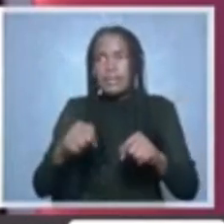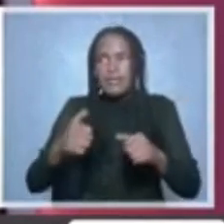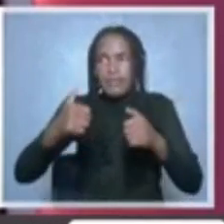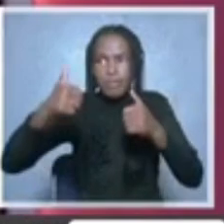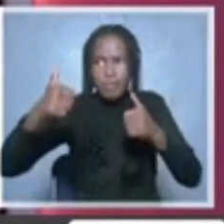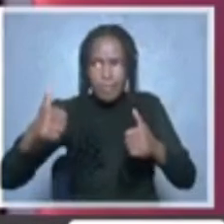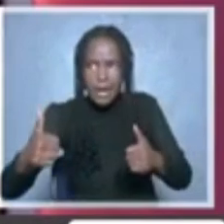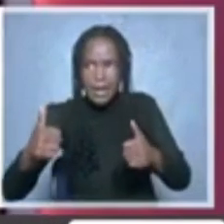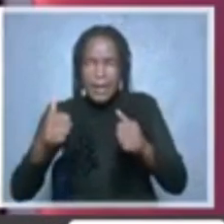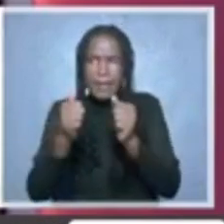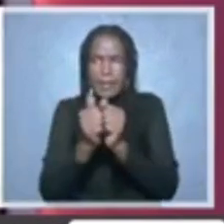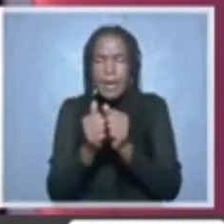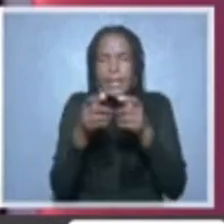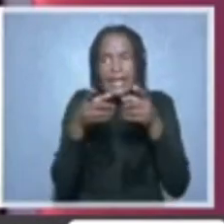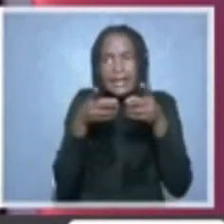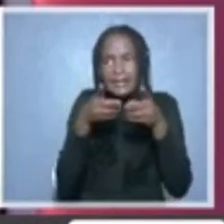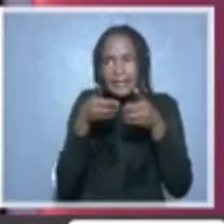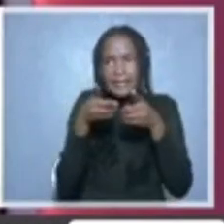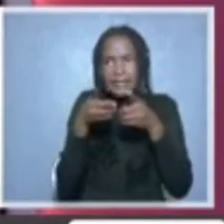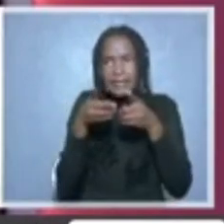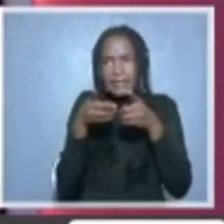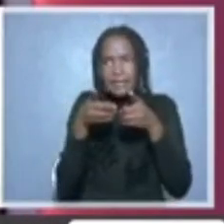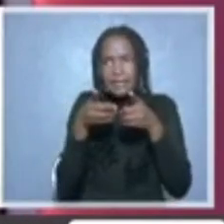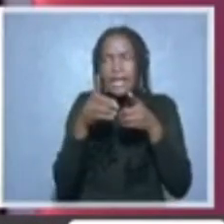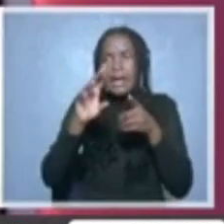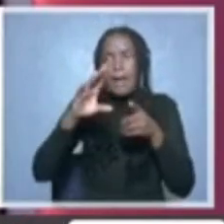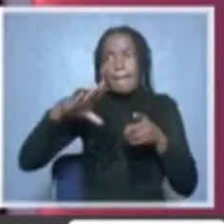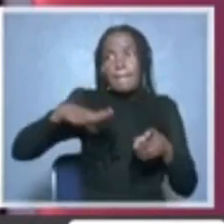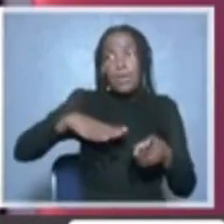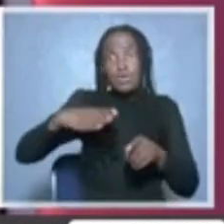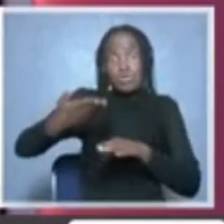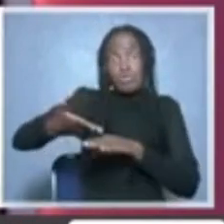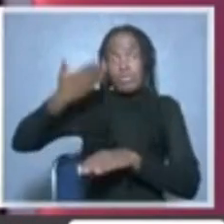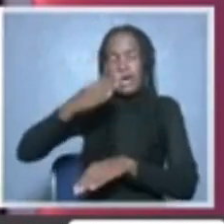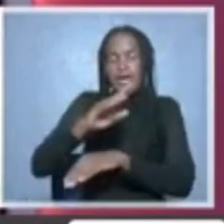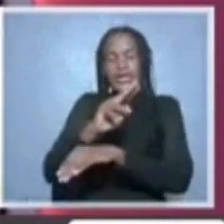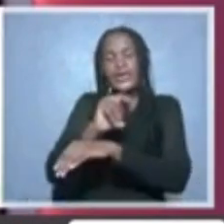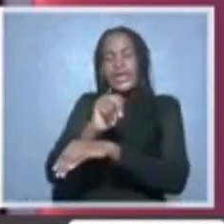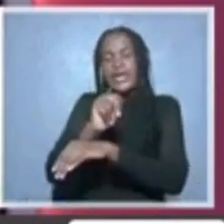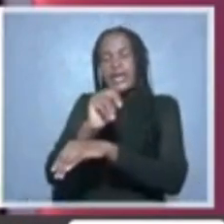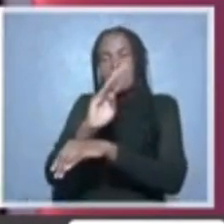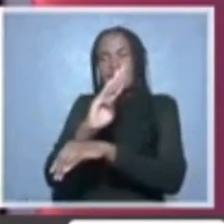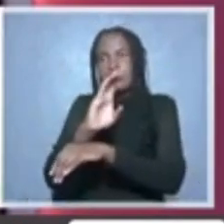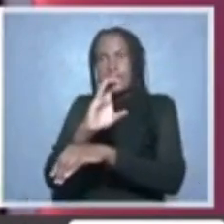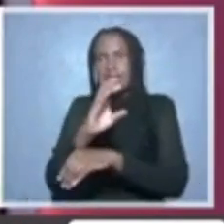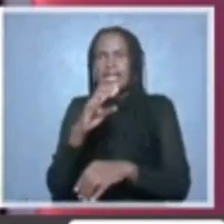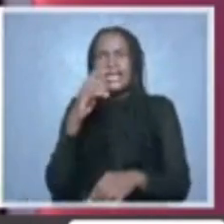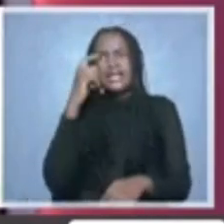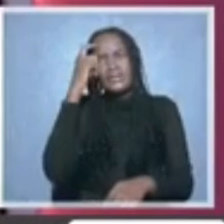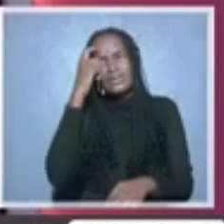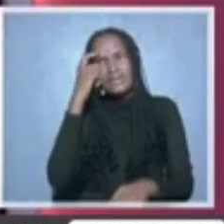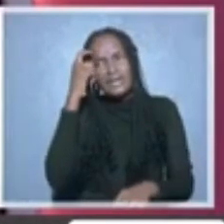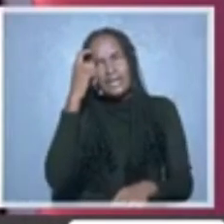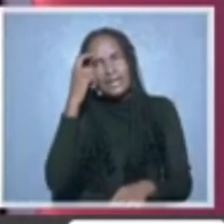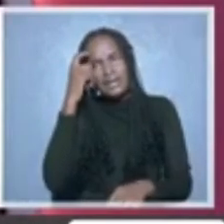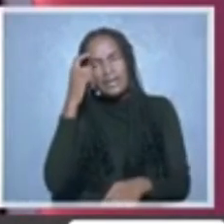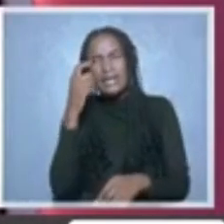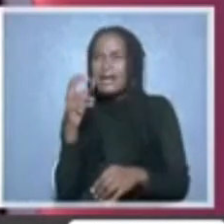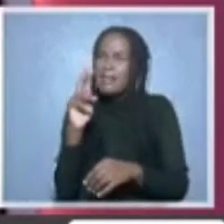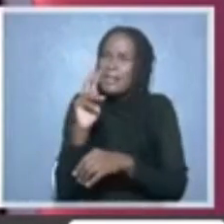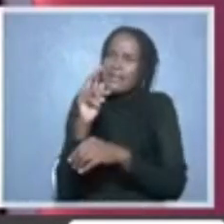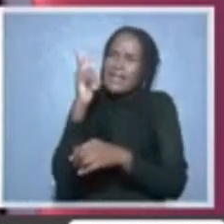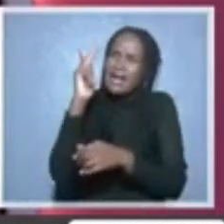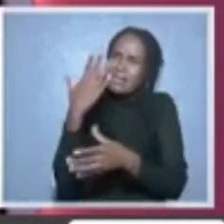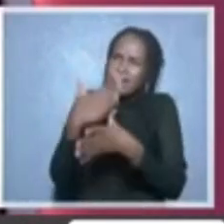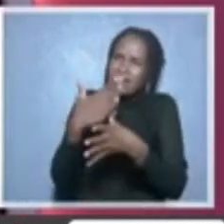by the Director General of the NBC, that is Mr. Stanley Similo, to reflect on how the coverage has gone so